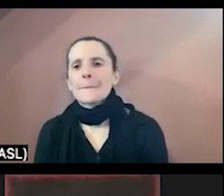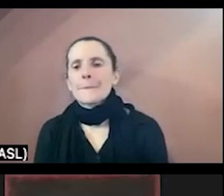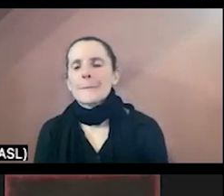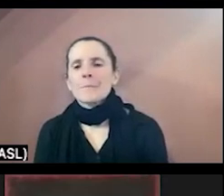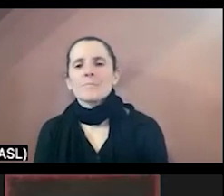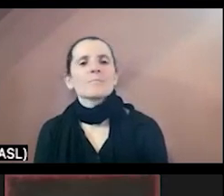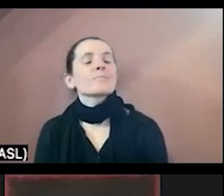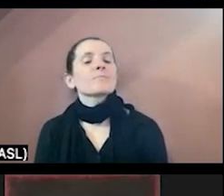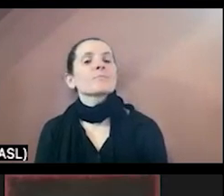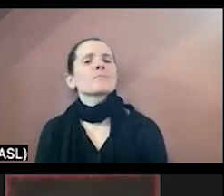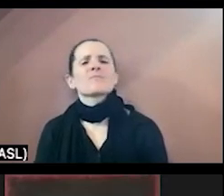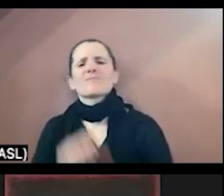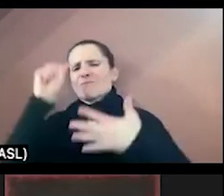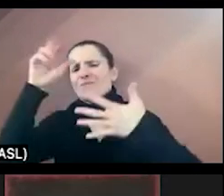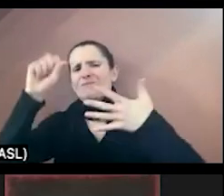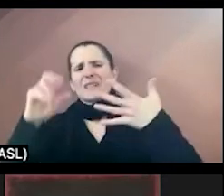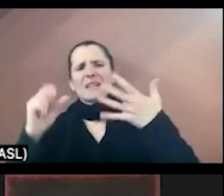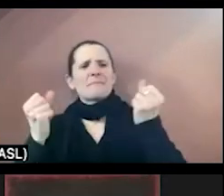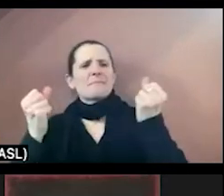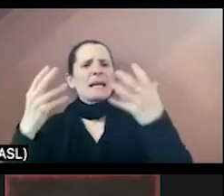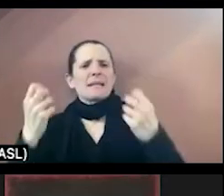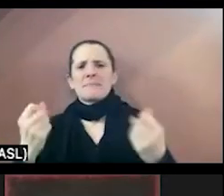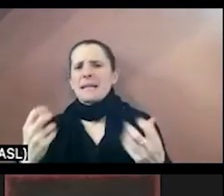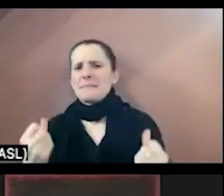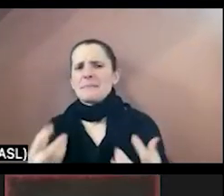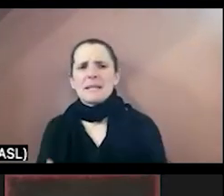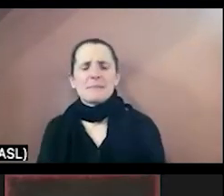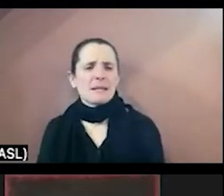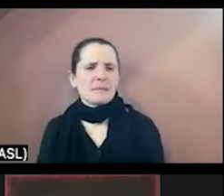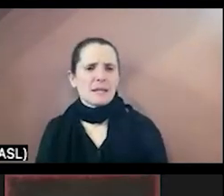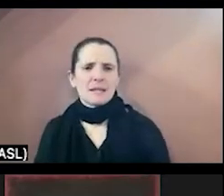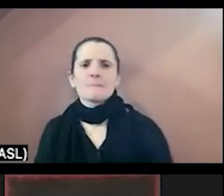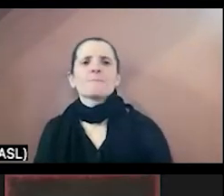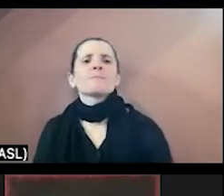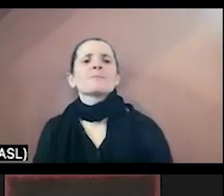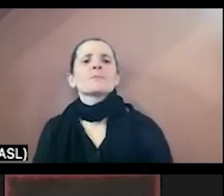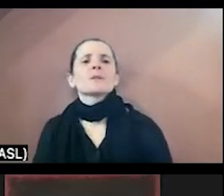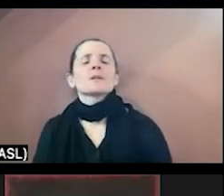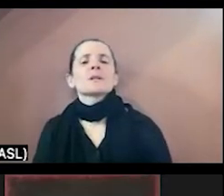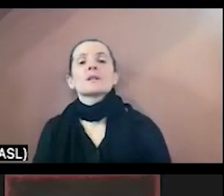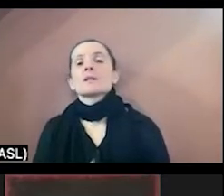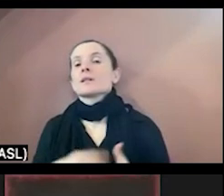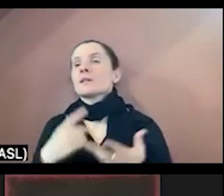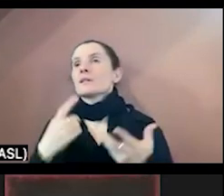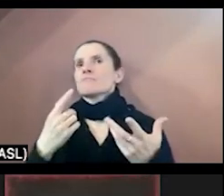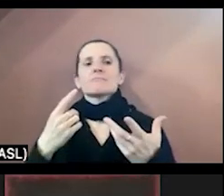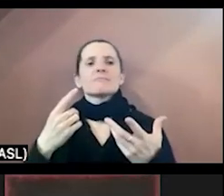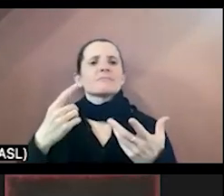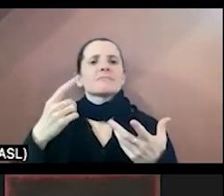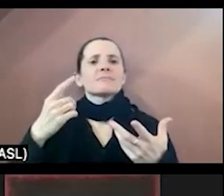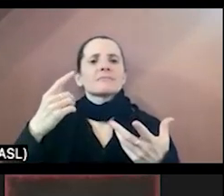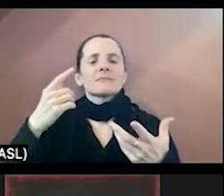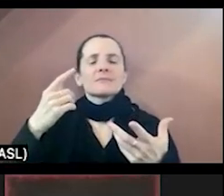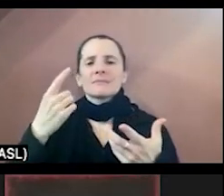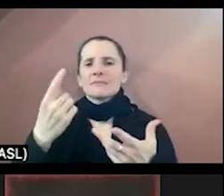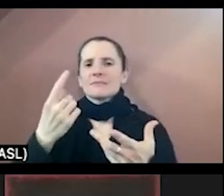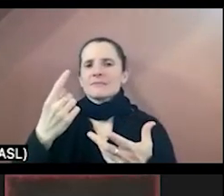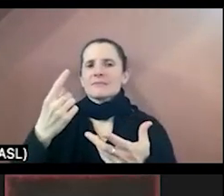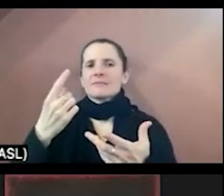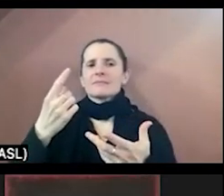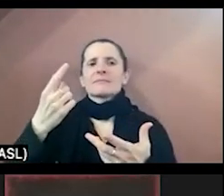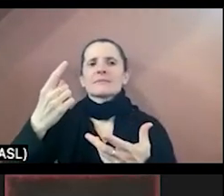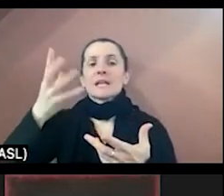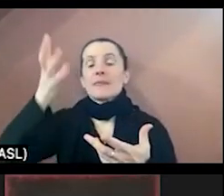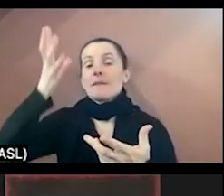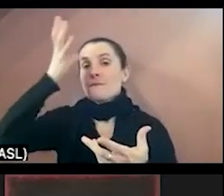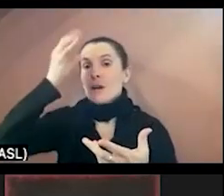François Huber, the father of melitology, the study of honeybees and their life and production, and many, many